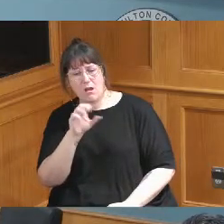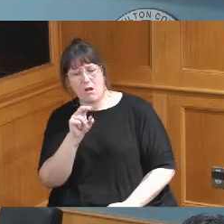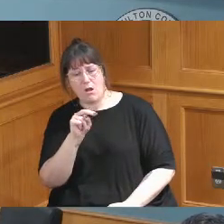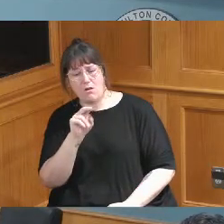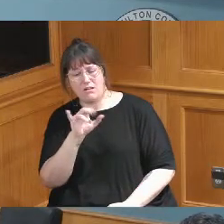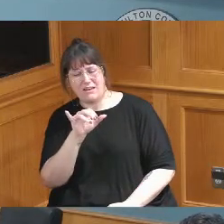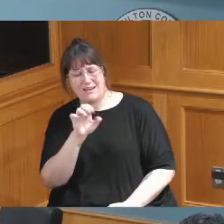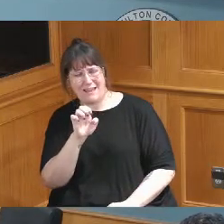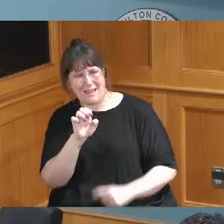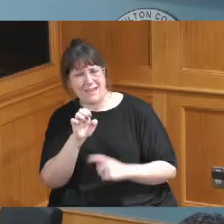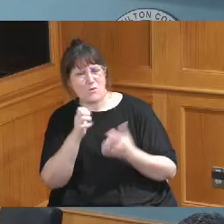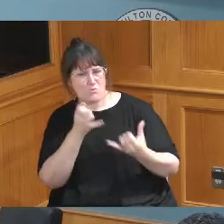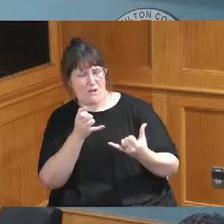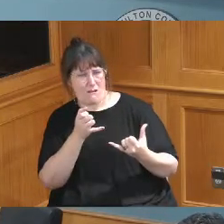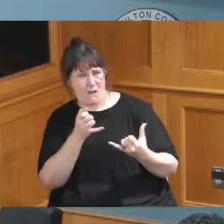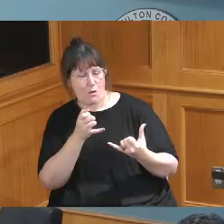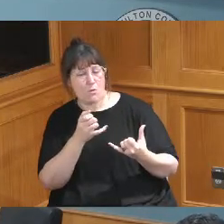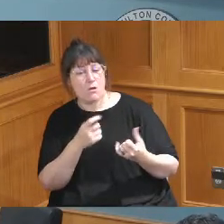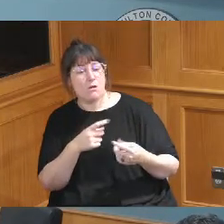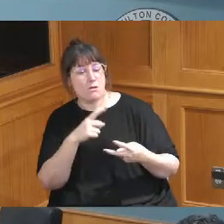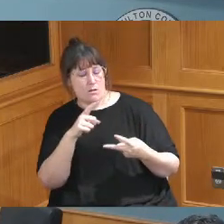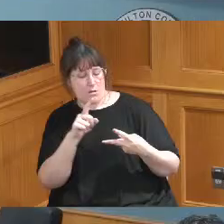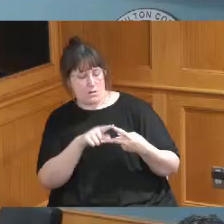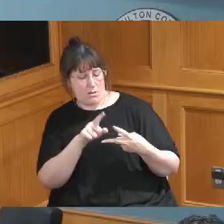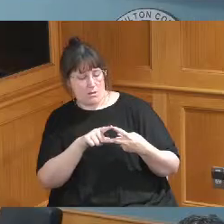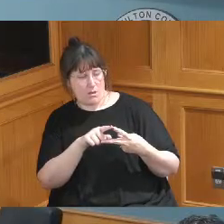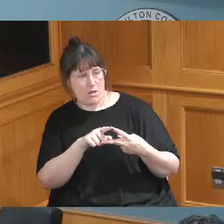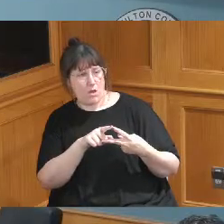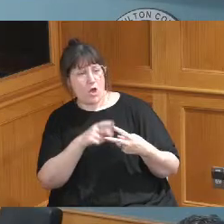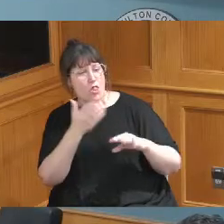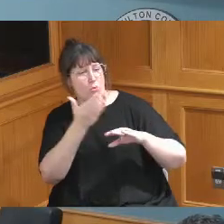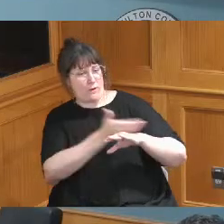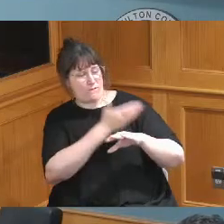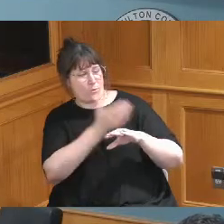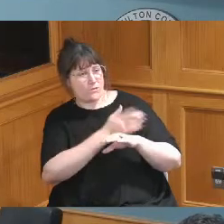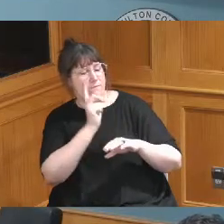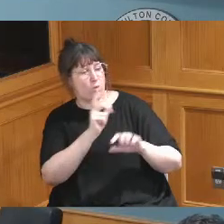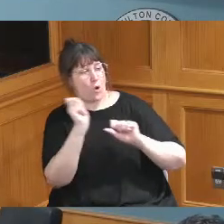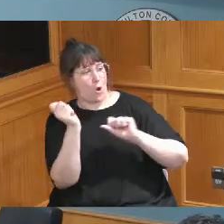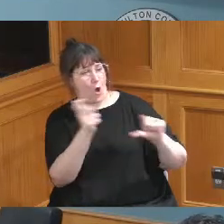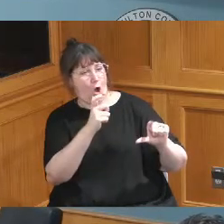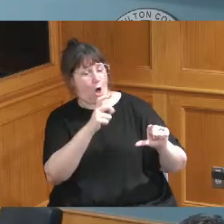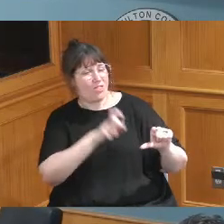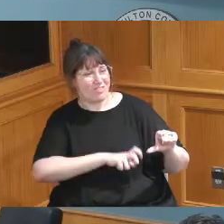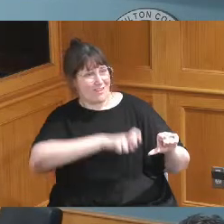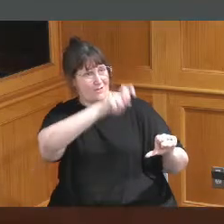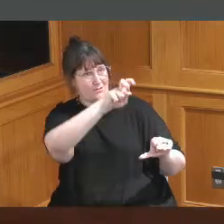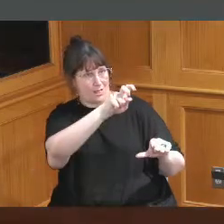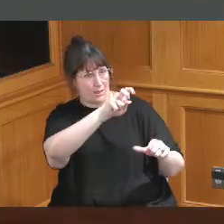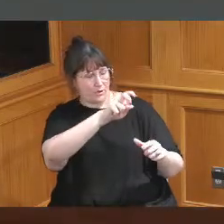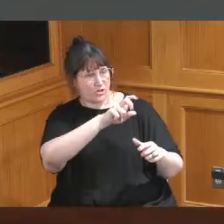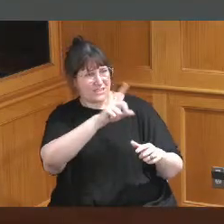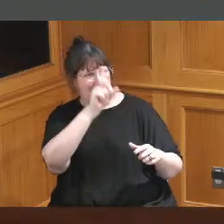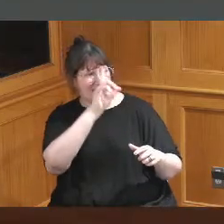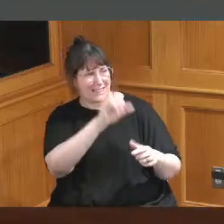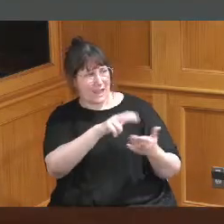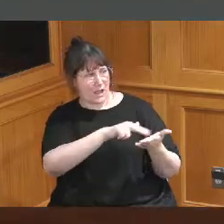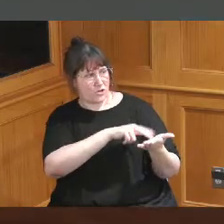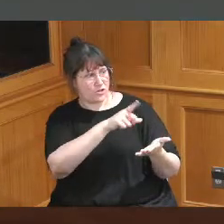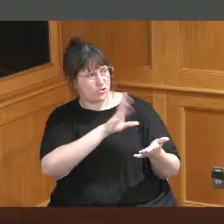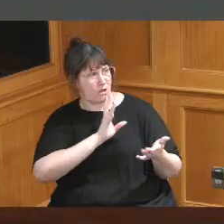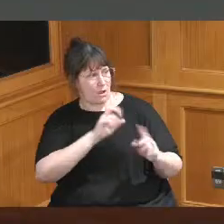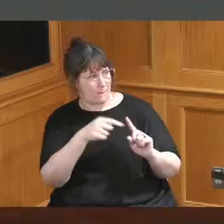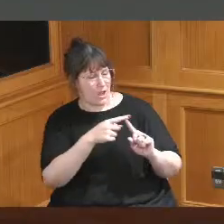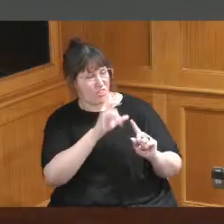now. Mm-hmm. One of them is for the refurbishment of all the escalators in that stadium. I believe that's the Kone contract that you're referring to. So that is